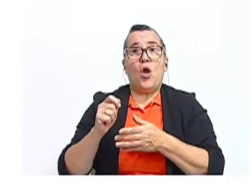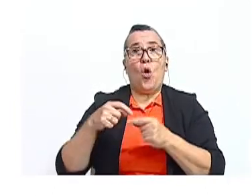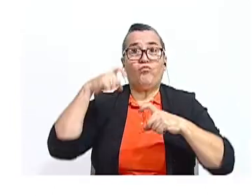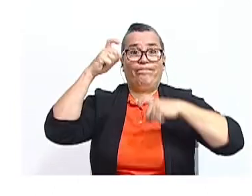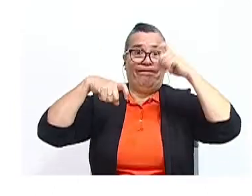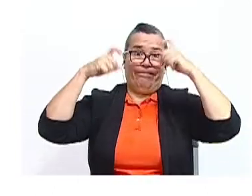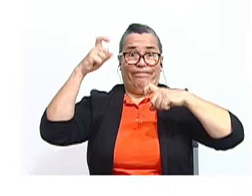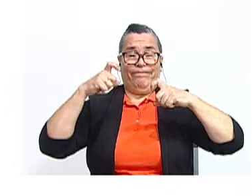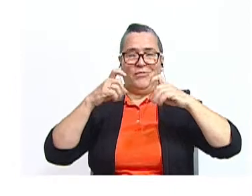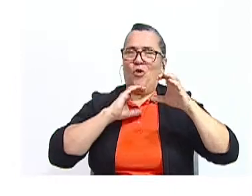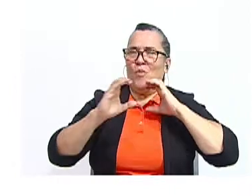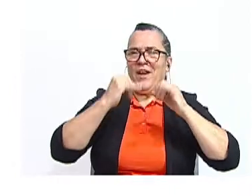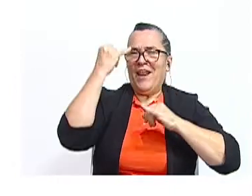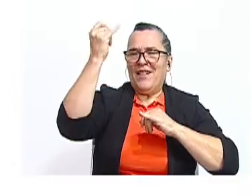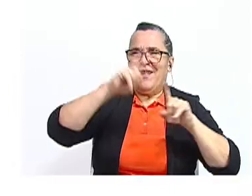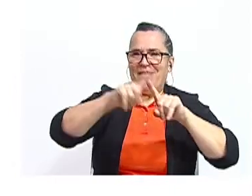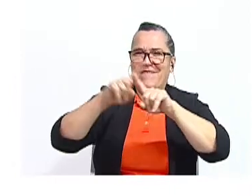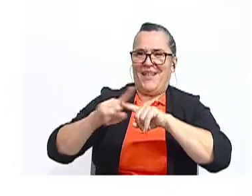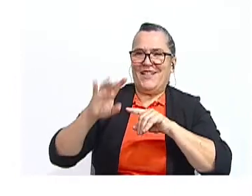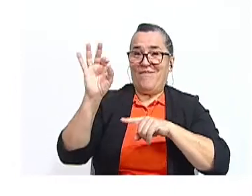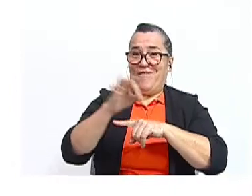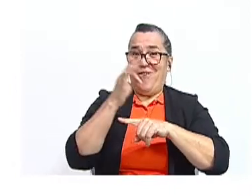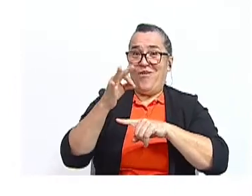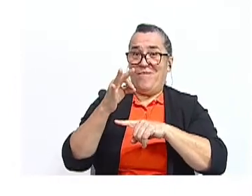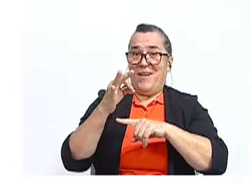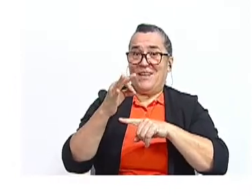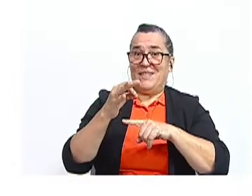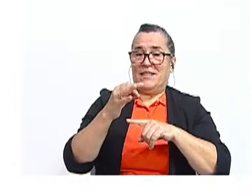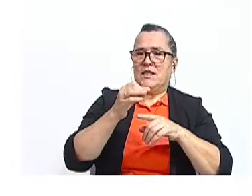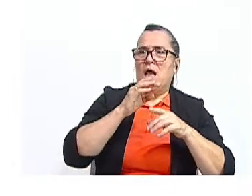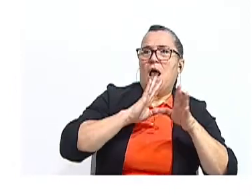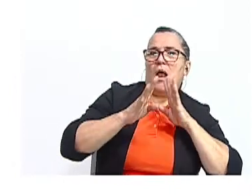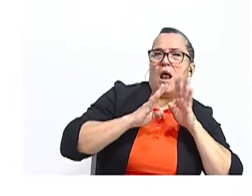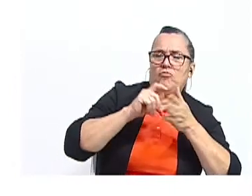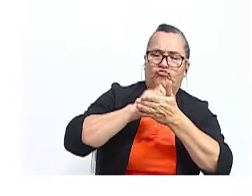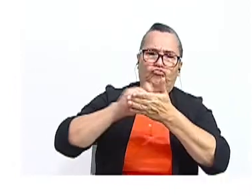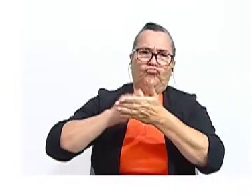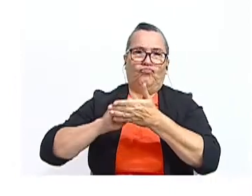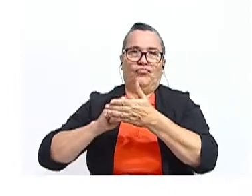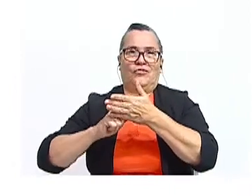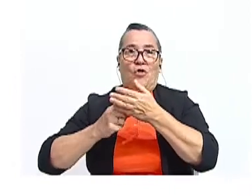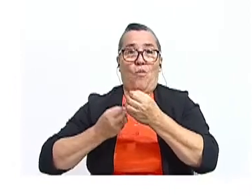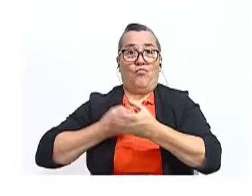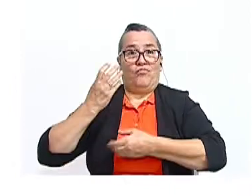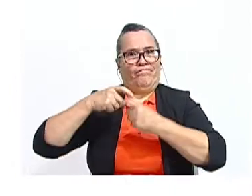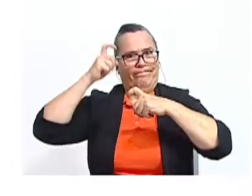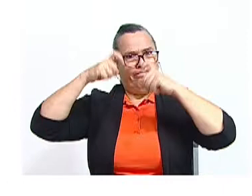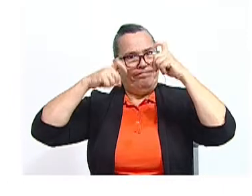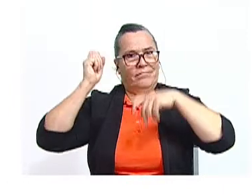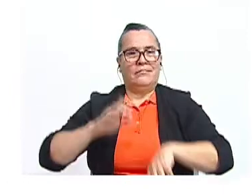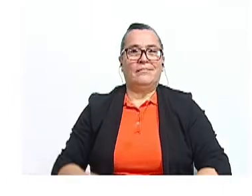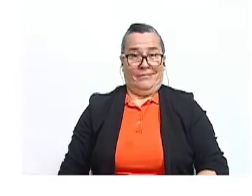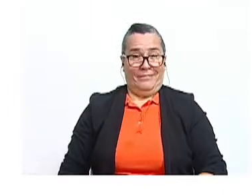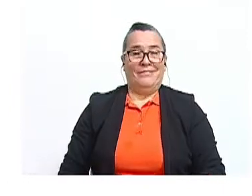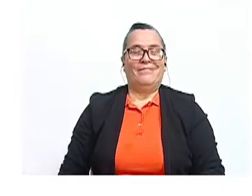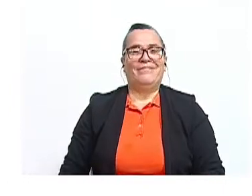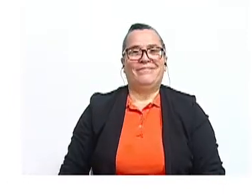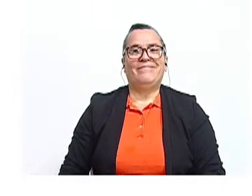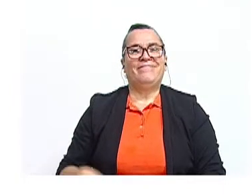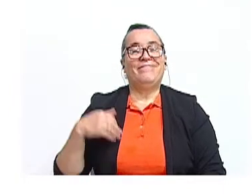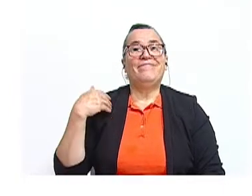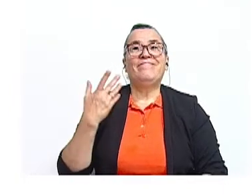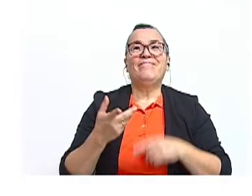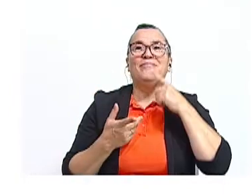can communicate ideas from different ways, right? Speaking, writing, or producing gestures.